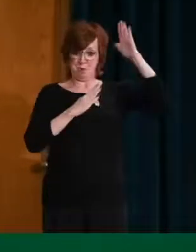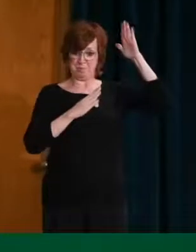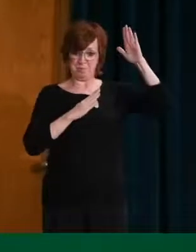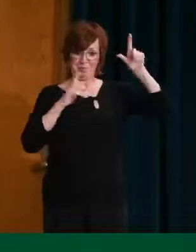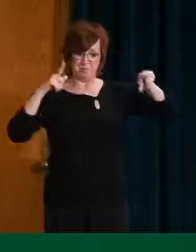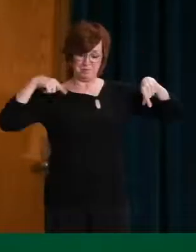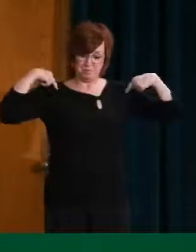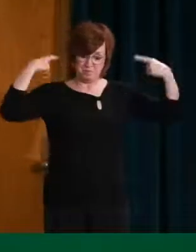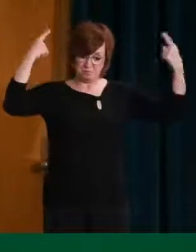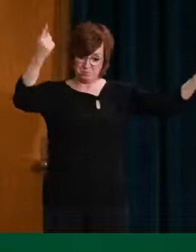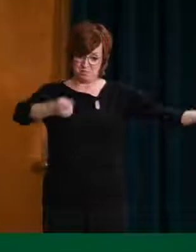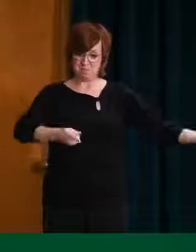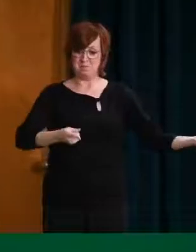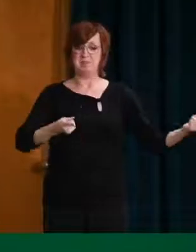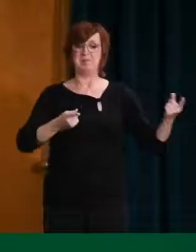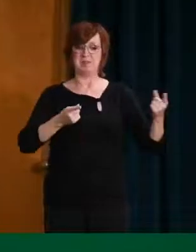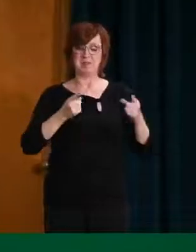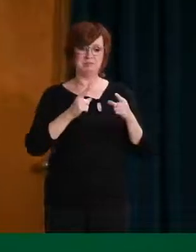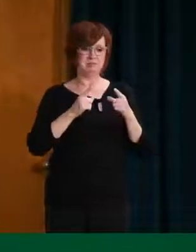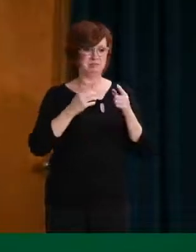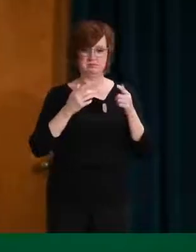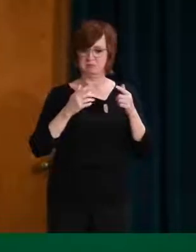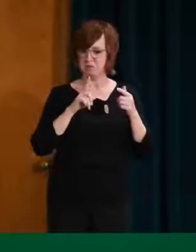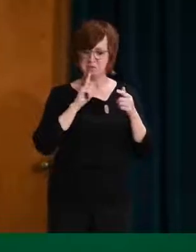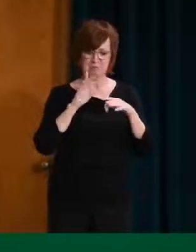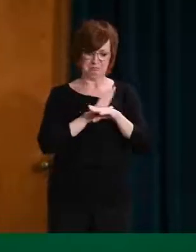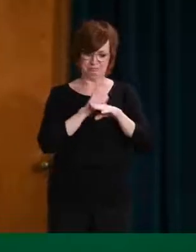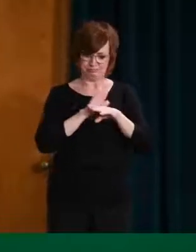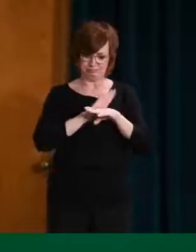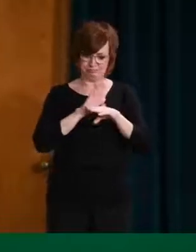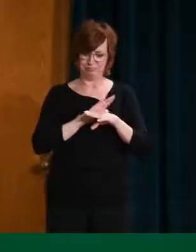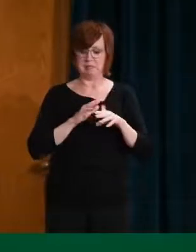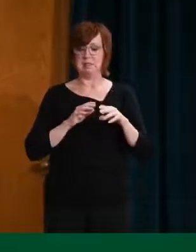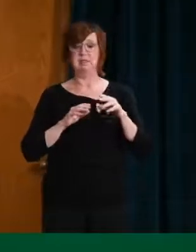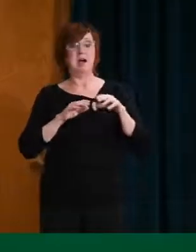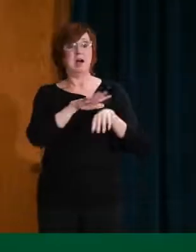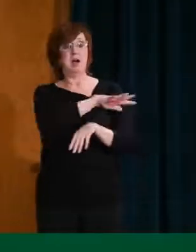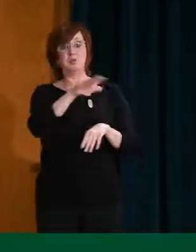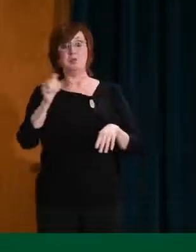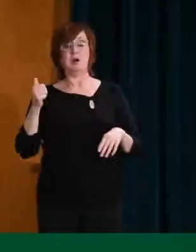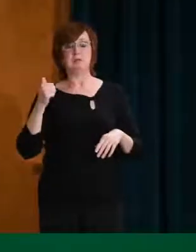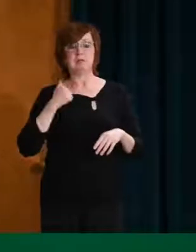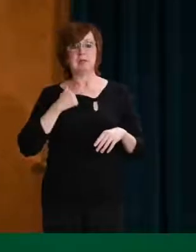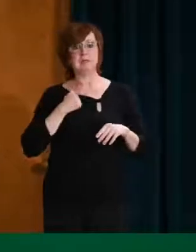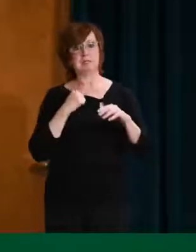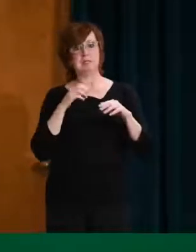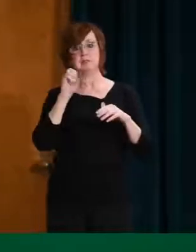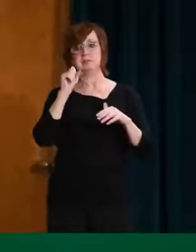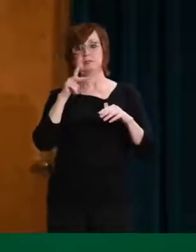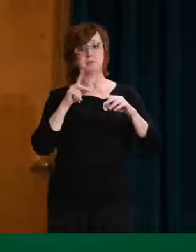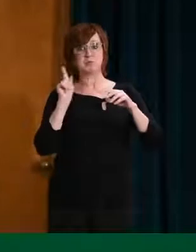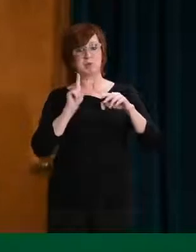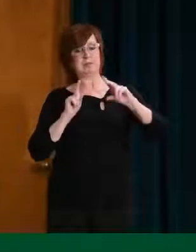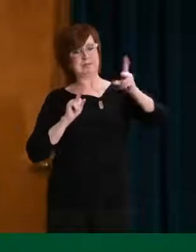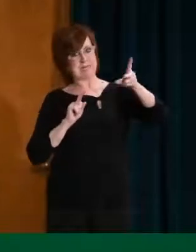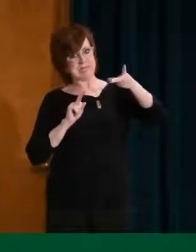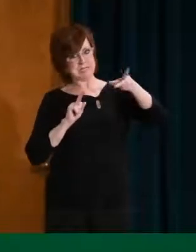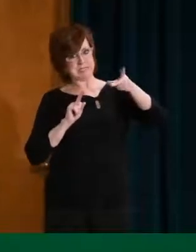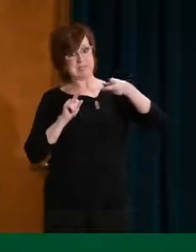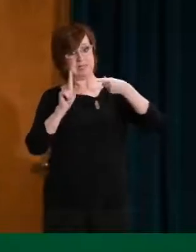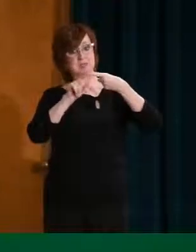This also puts Saskatchewan at the second highest rate of testing per capita of any province in Canada, behind only